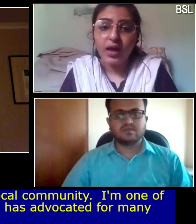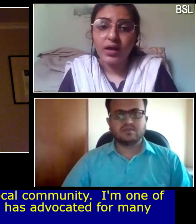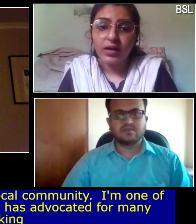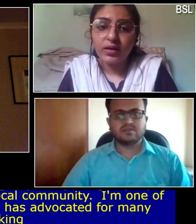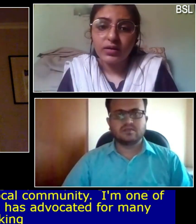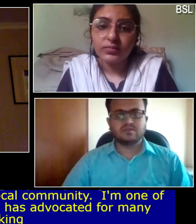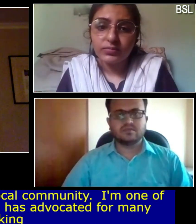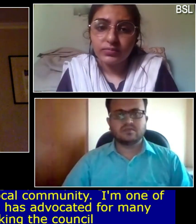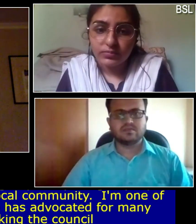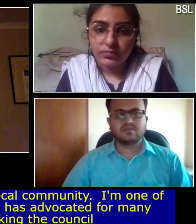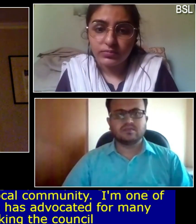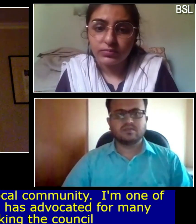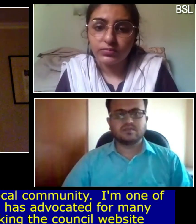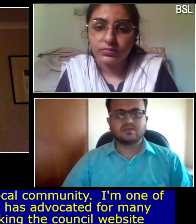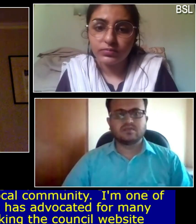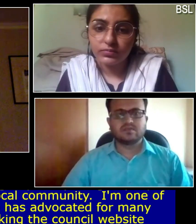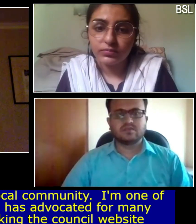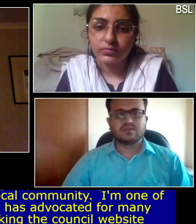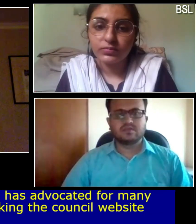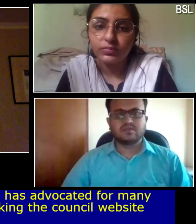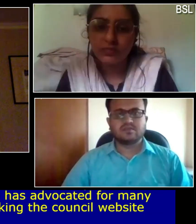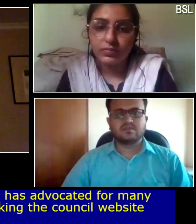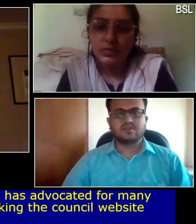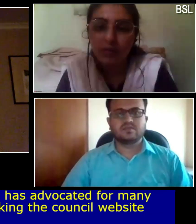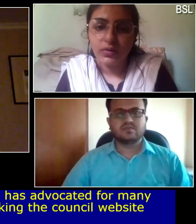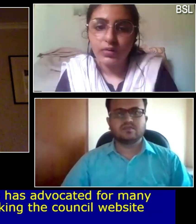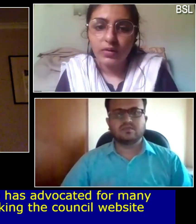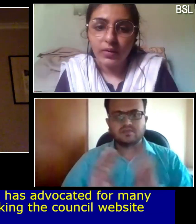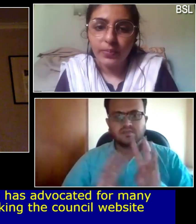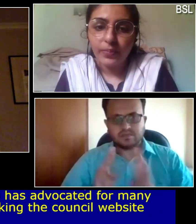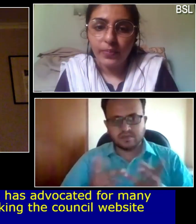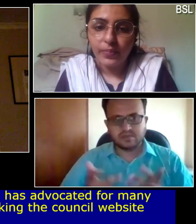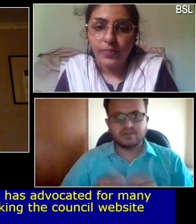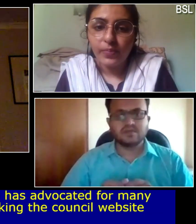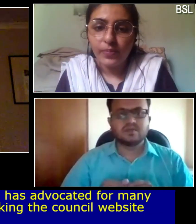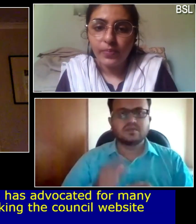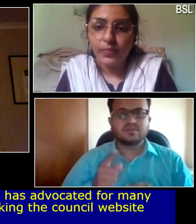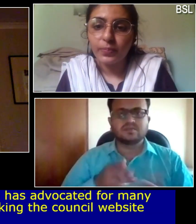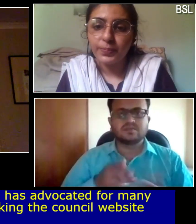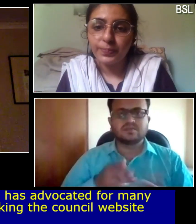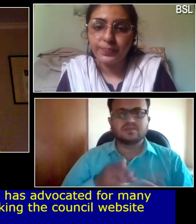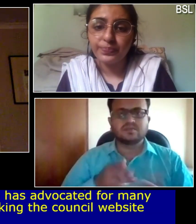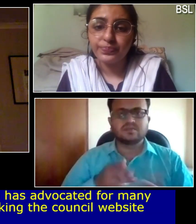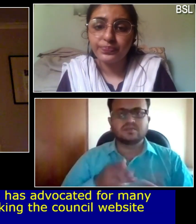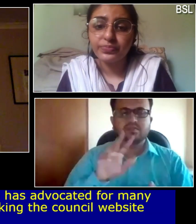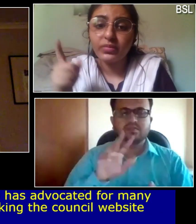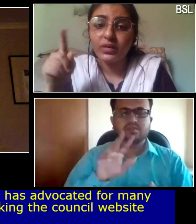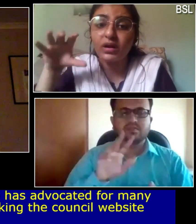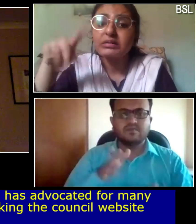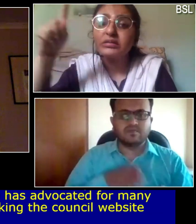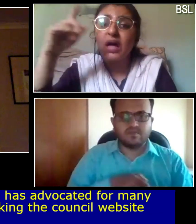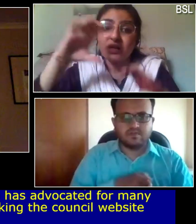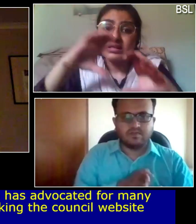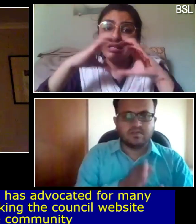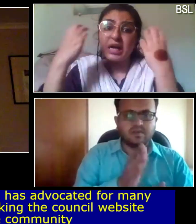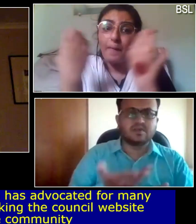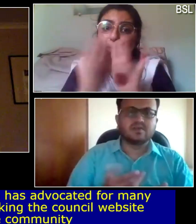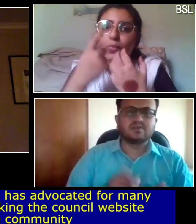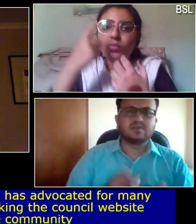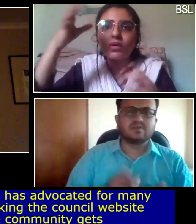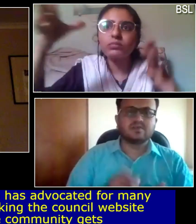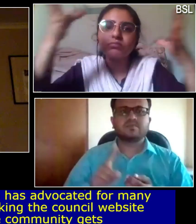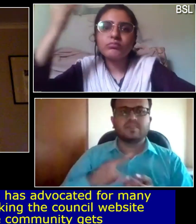council website accessible, because this is where the community gets information about what's